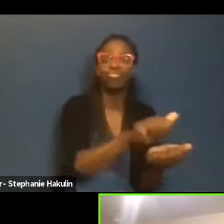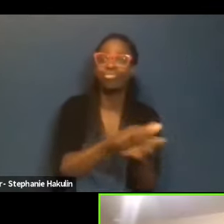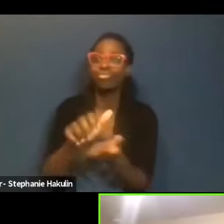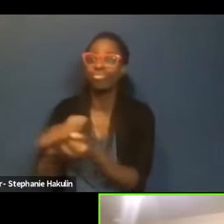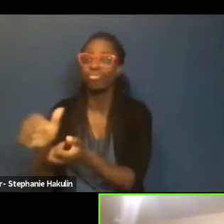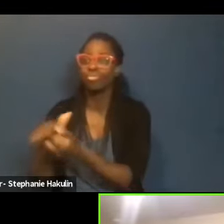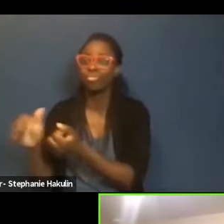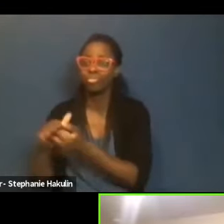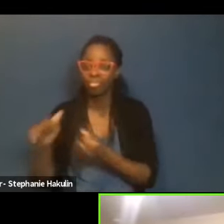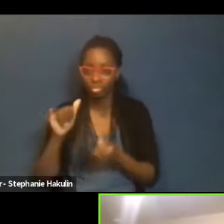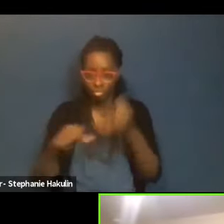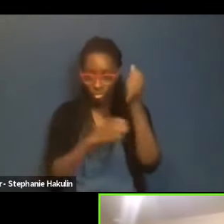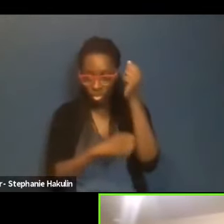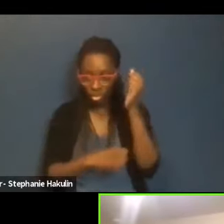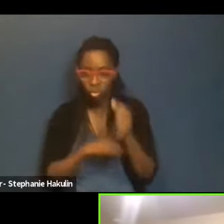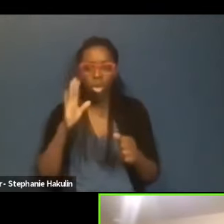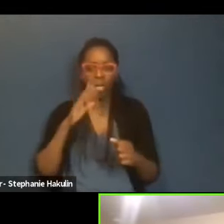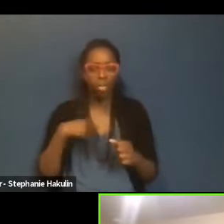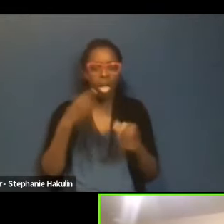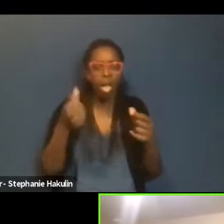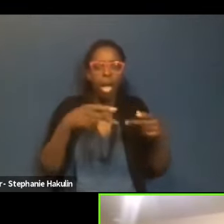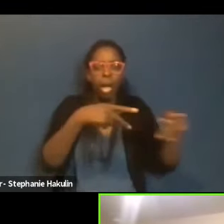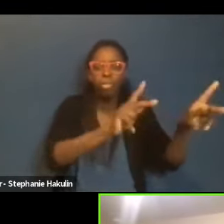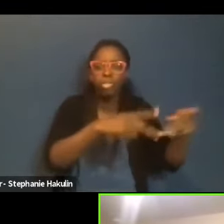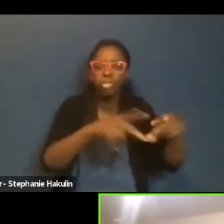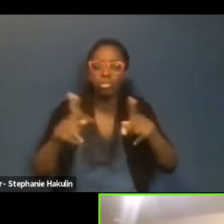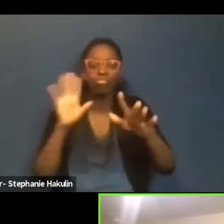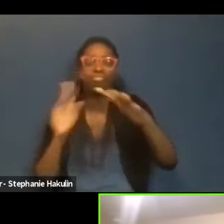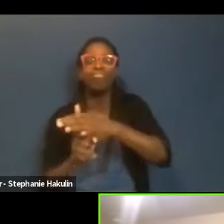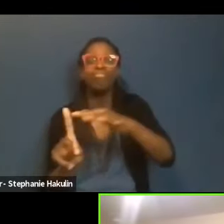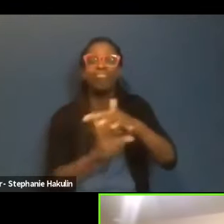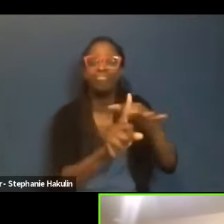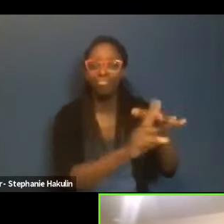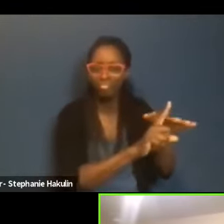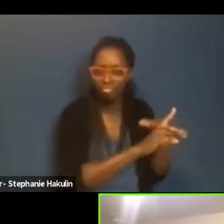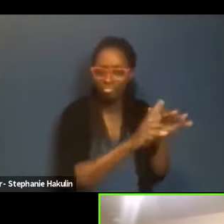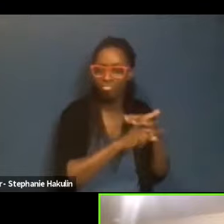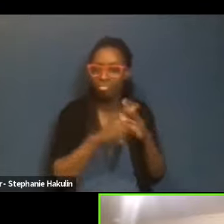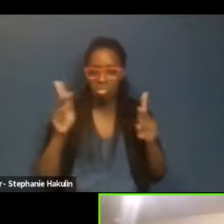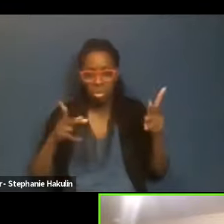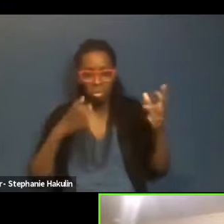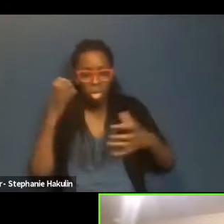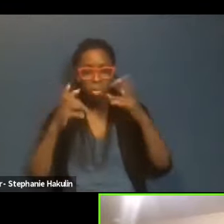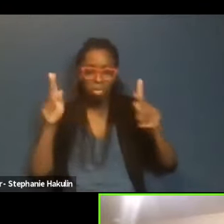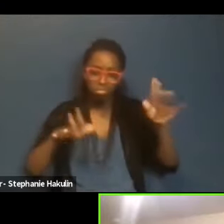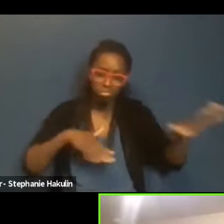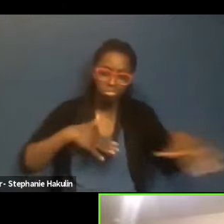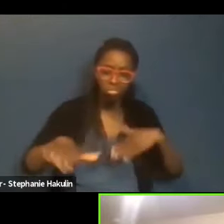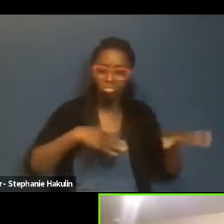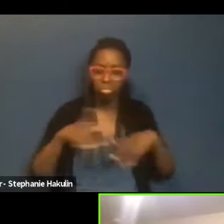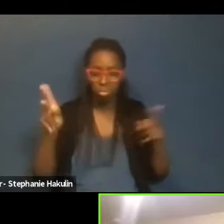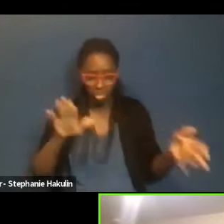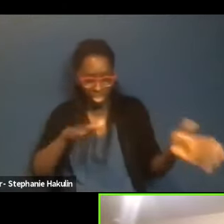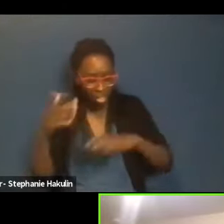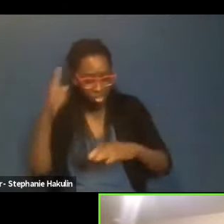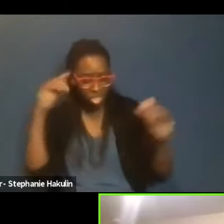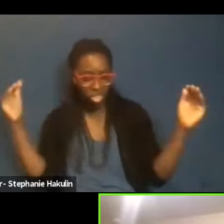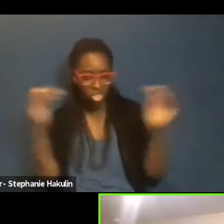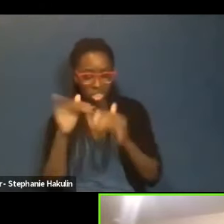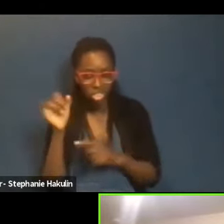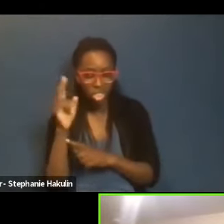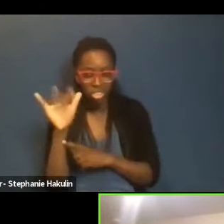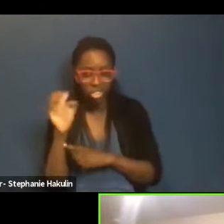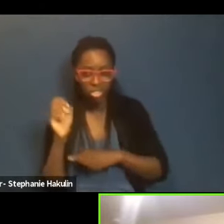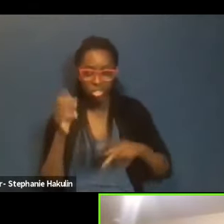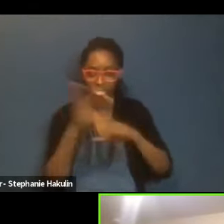for words. People have been calling, walking, and dying for justice. You cannot loot something you are owed.